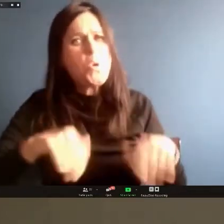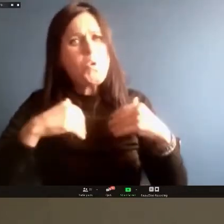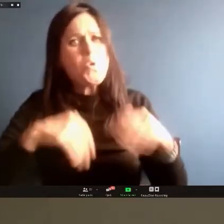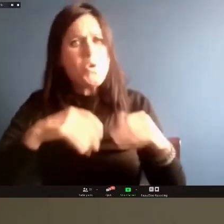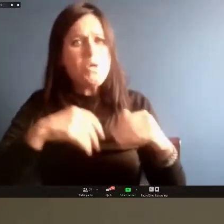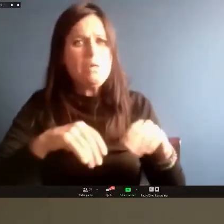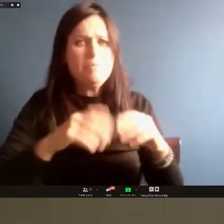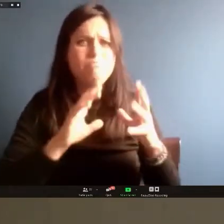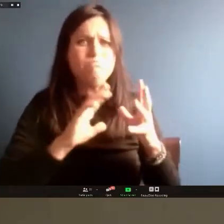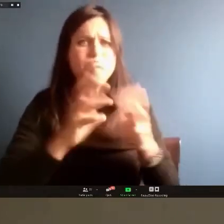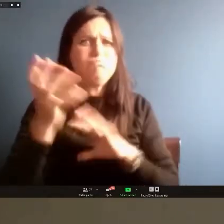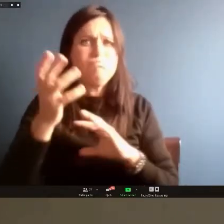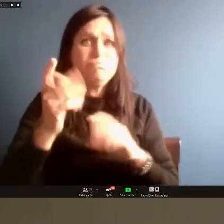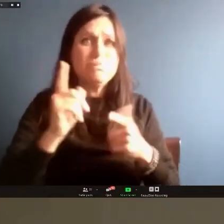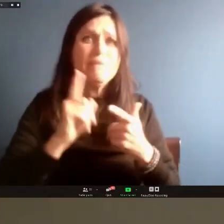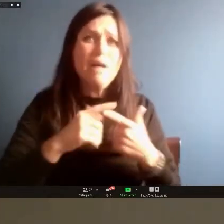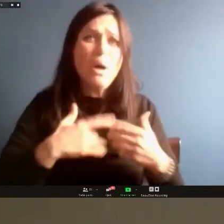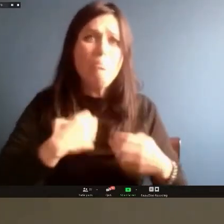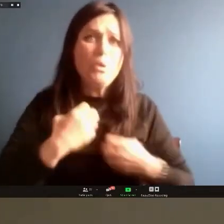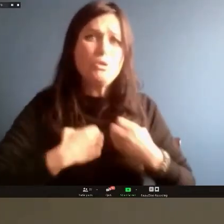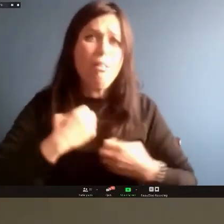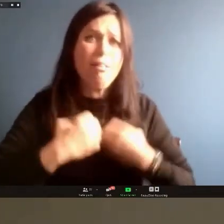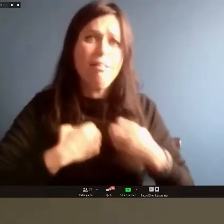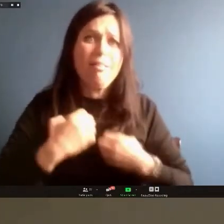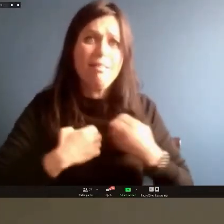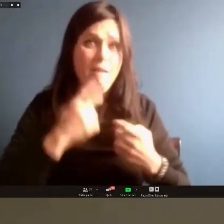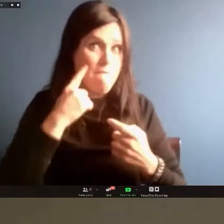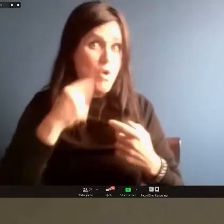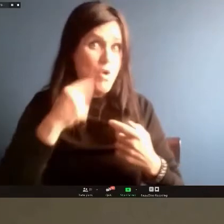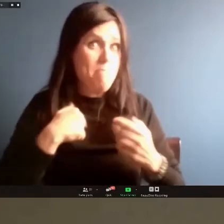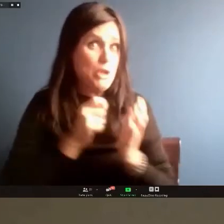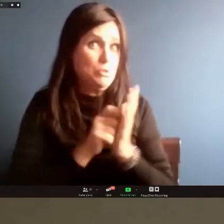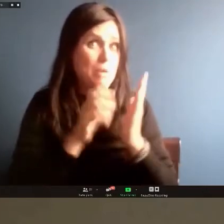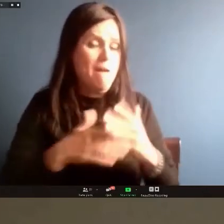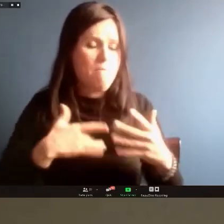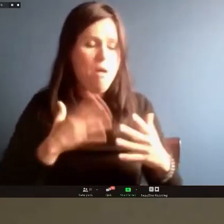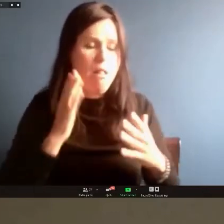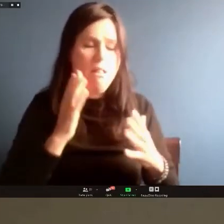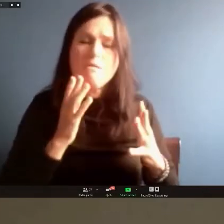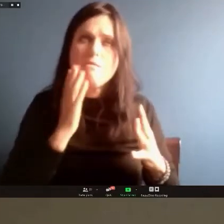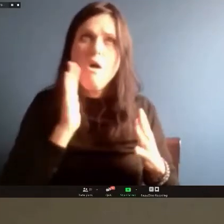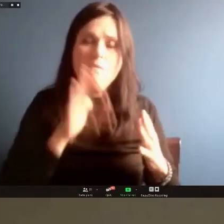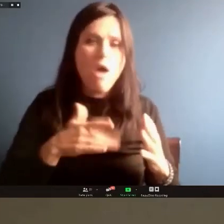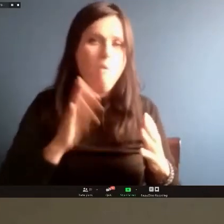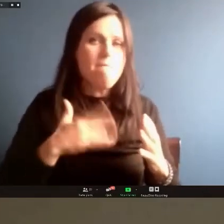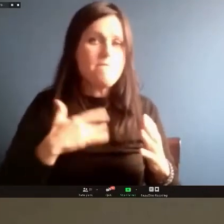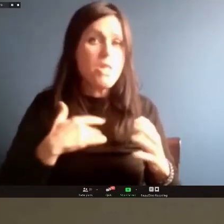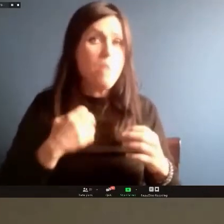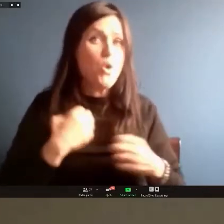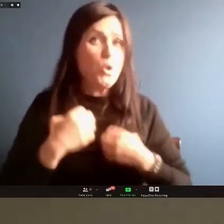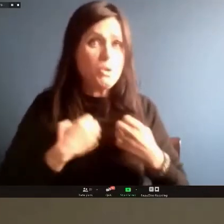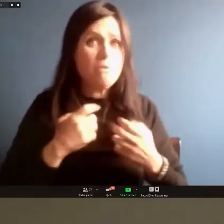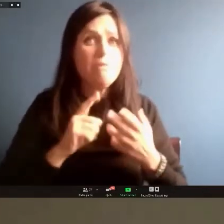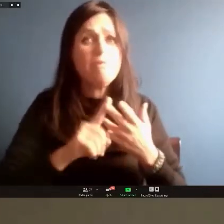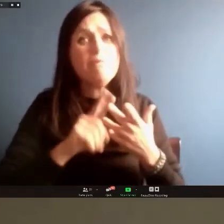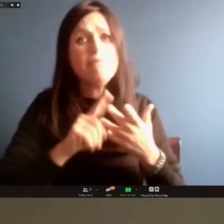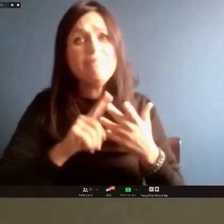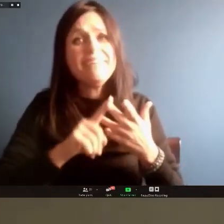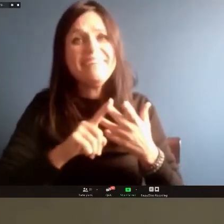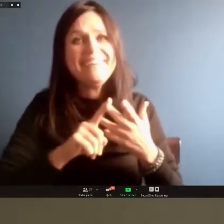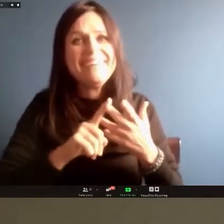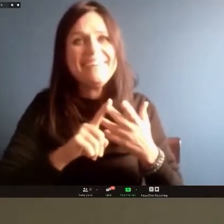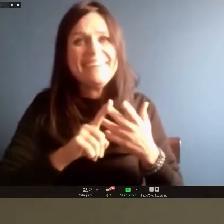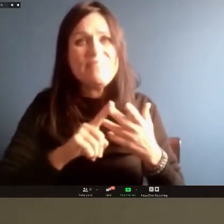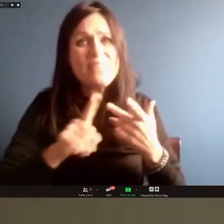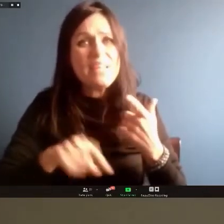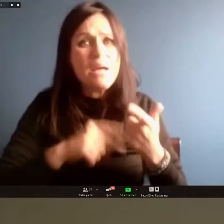really emotional, even for me, the writer. And then, to be honest, I suppose there's also like this mercenary